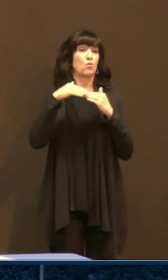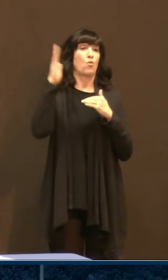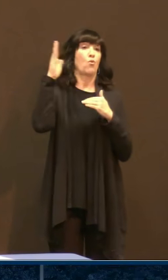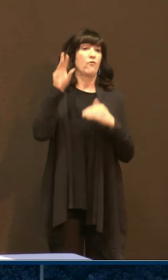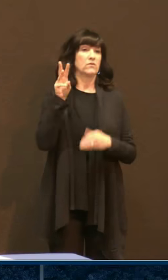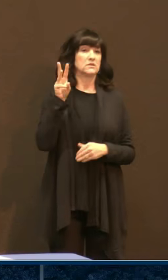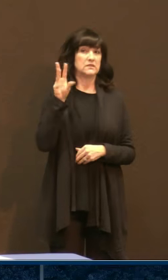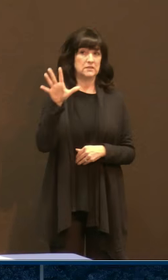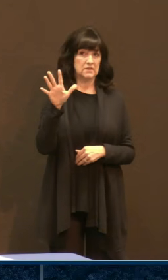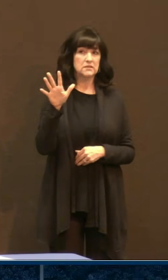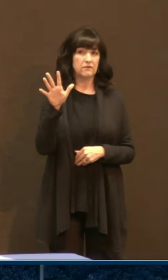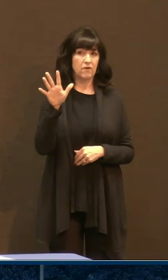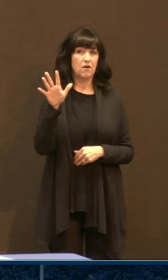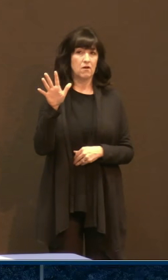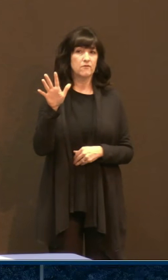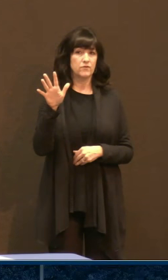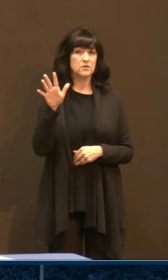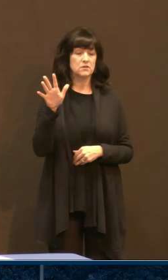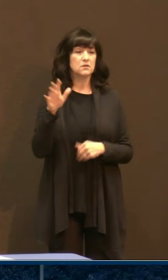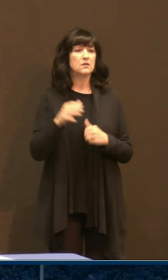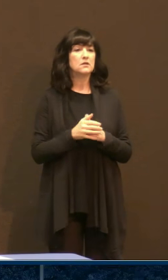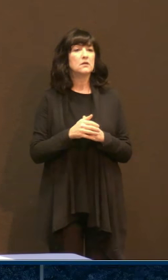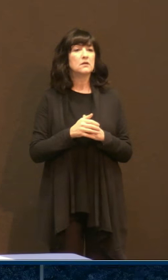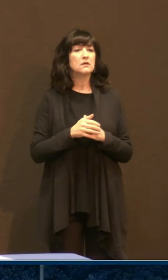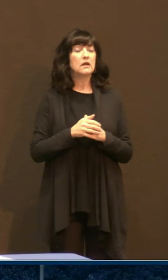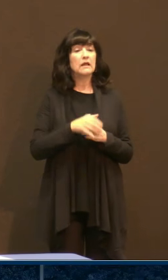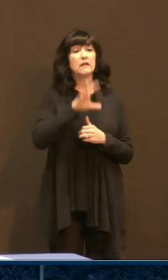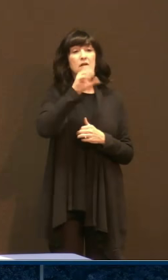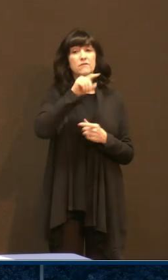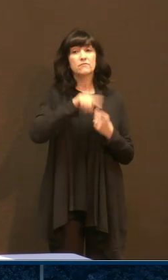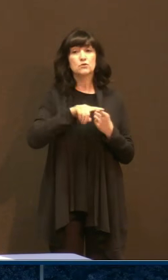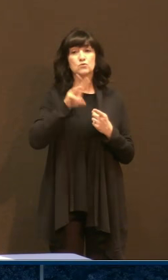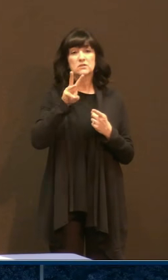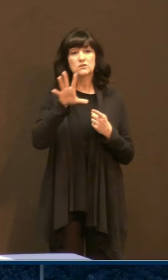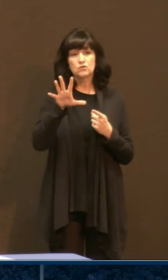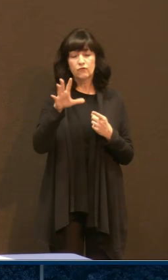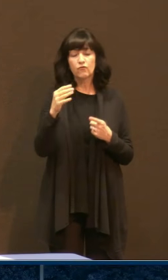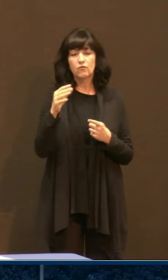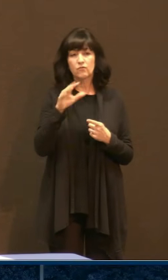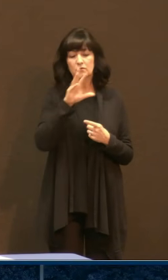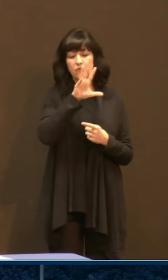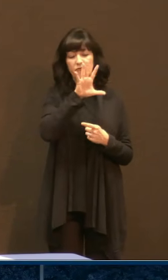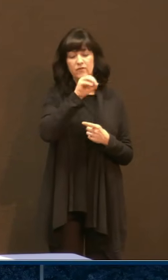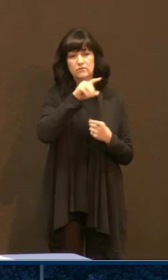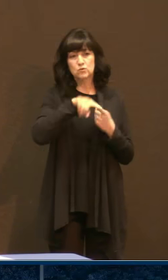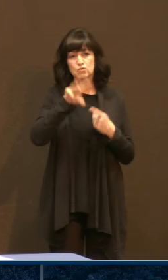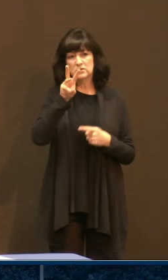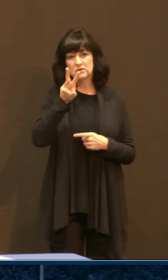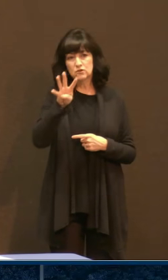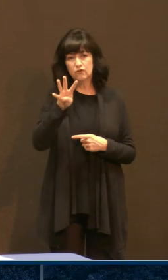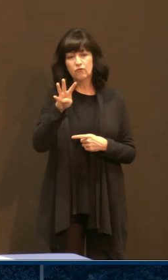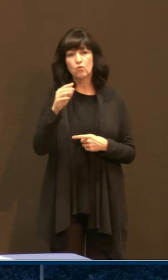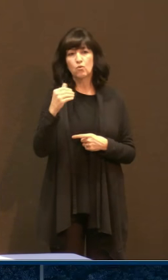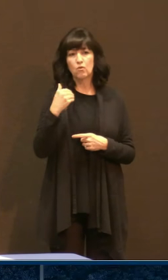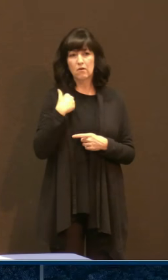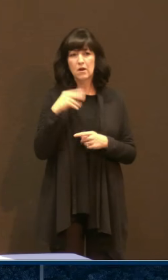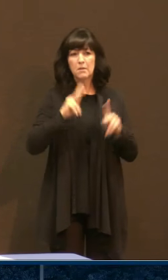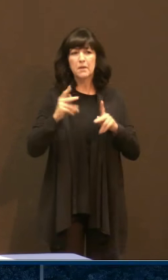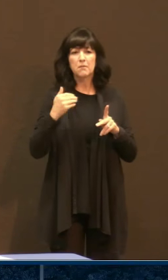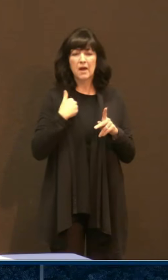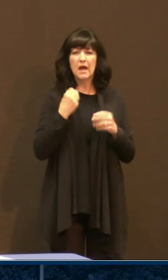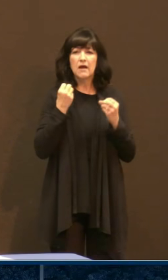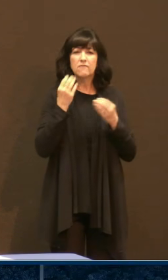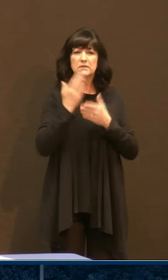demographic, and particularly those with pre-existing health conditions. So just to take a look back and a brief look forward